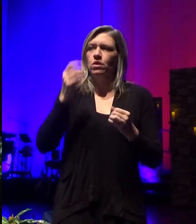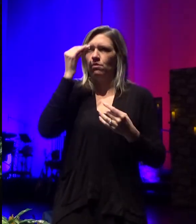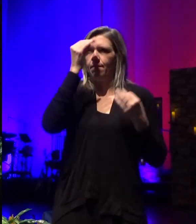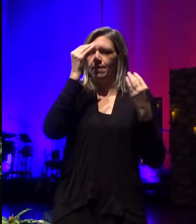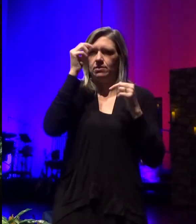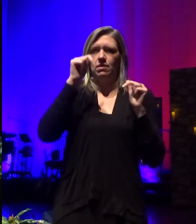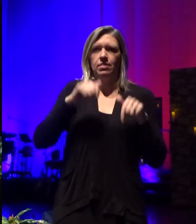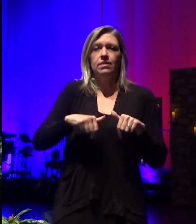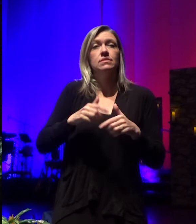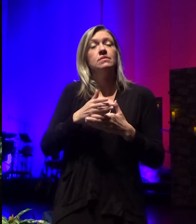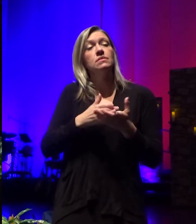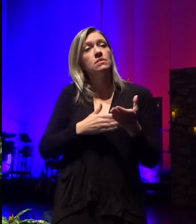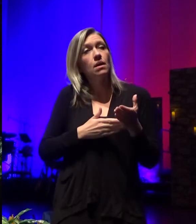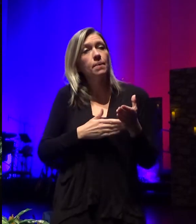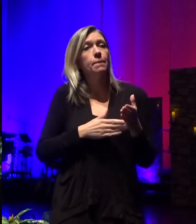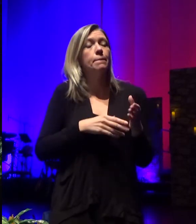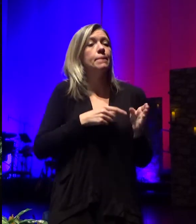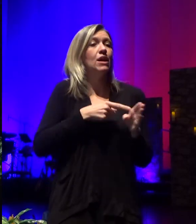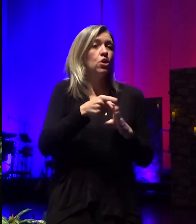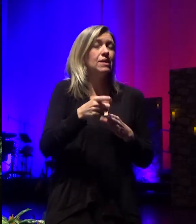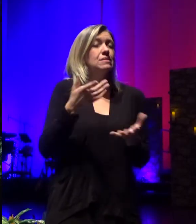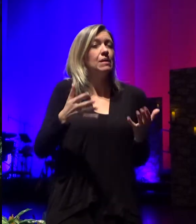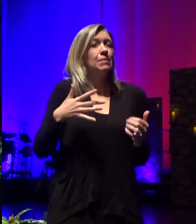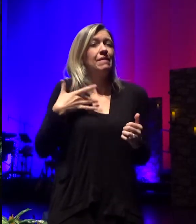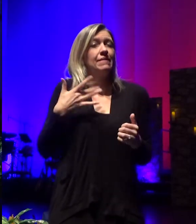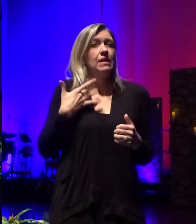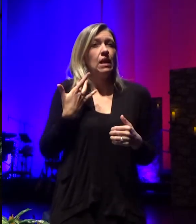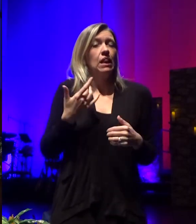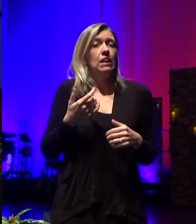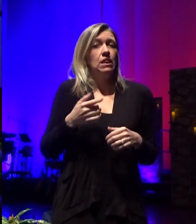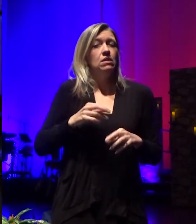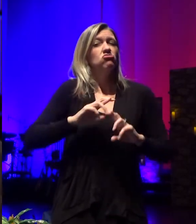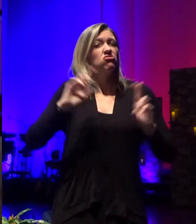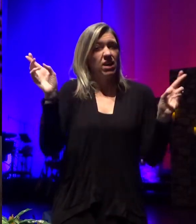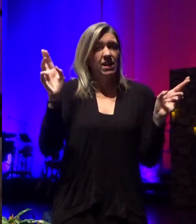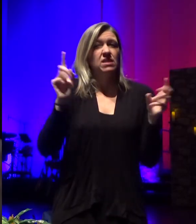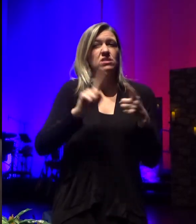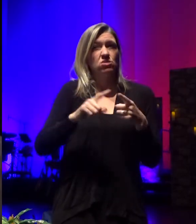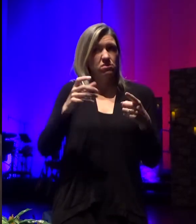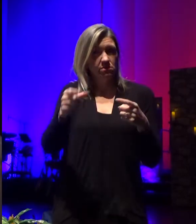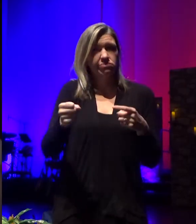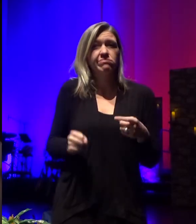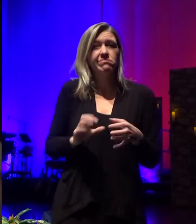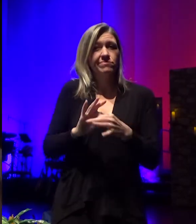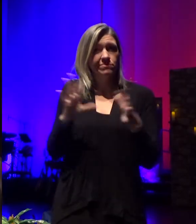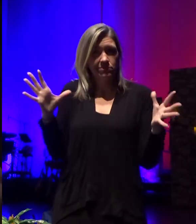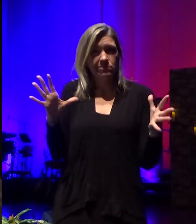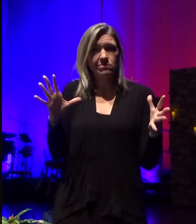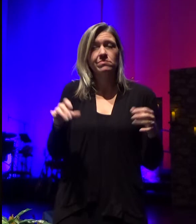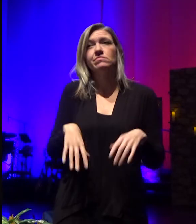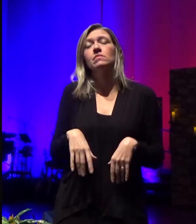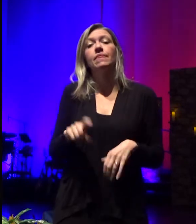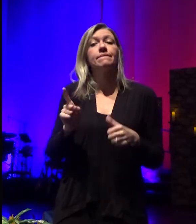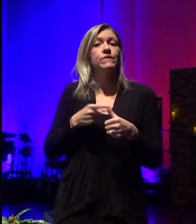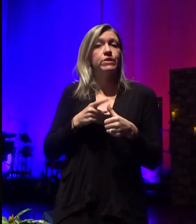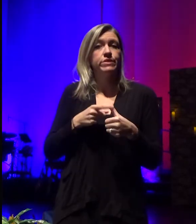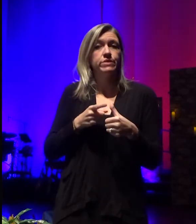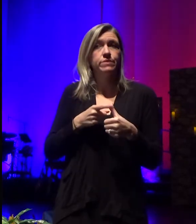Some of these areas may be ripe for you to pull that release mechanism, seize opportunity and release. The first